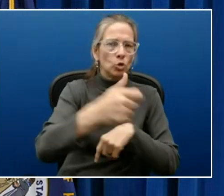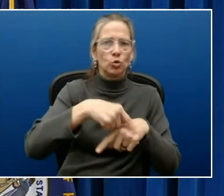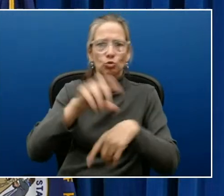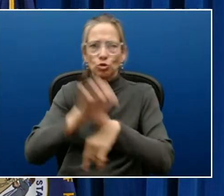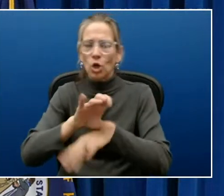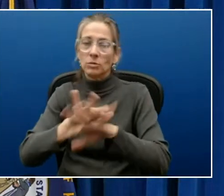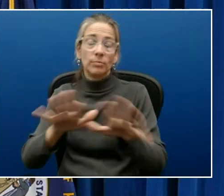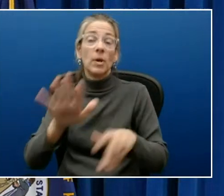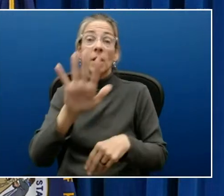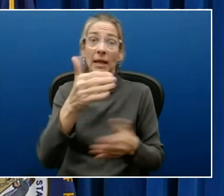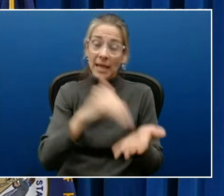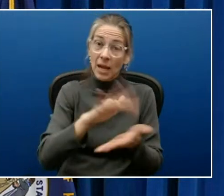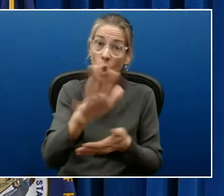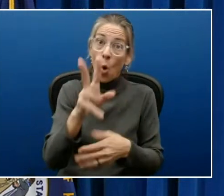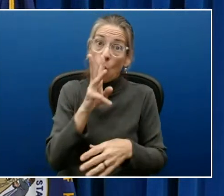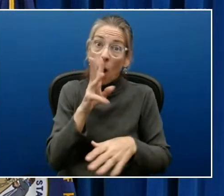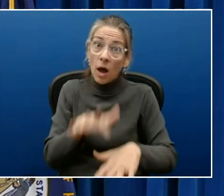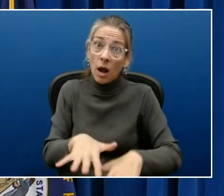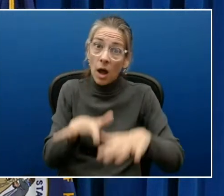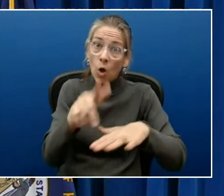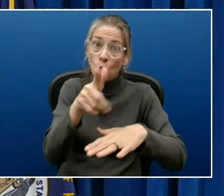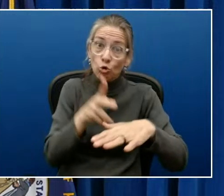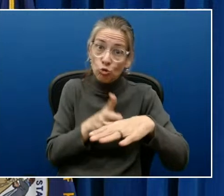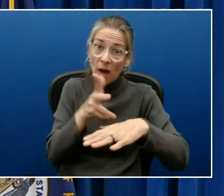drive through water. You can check